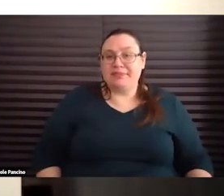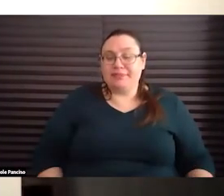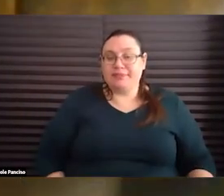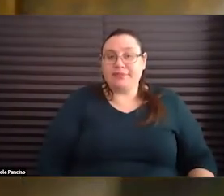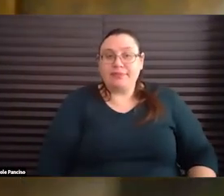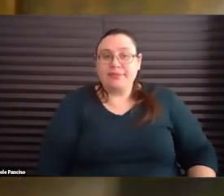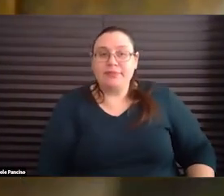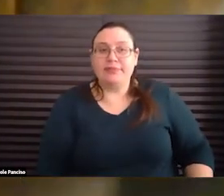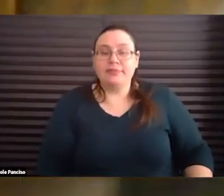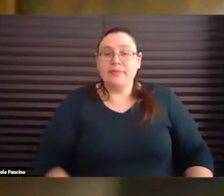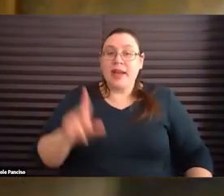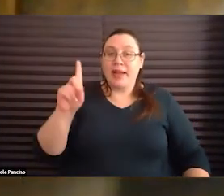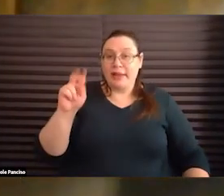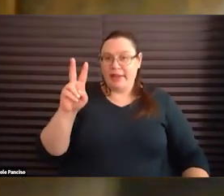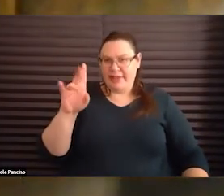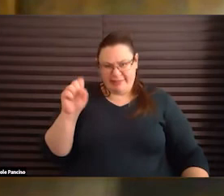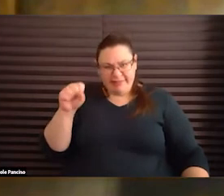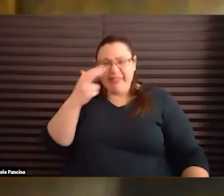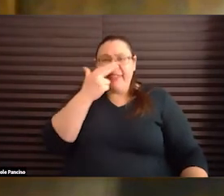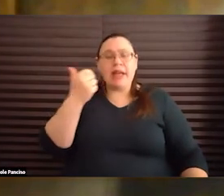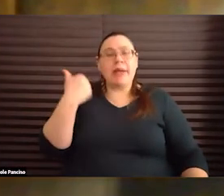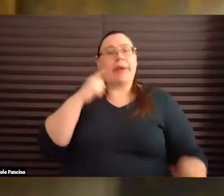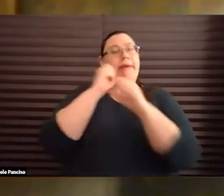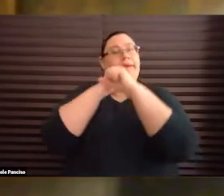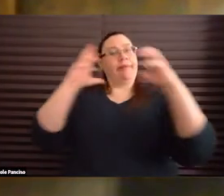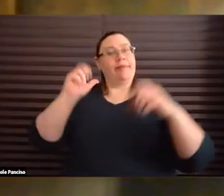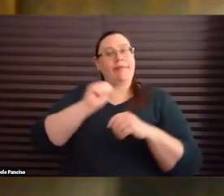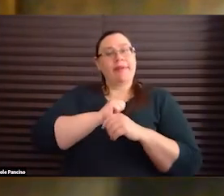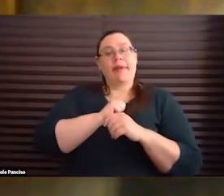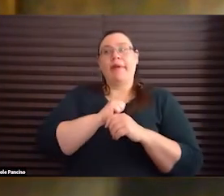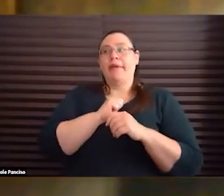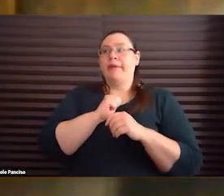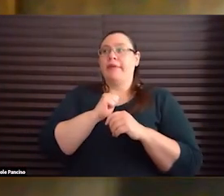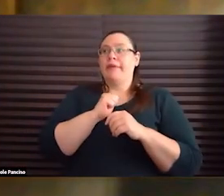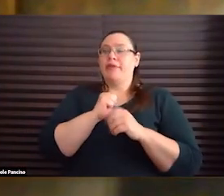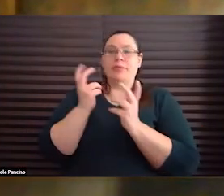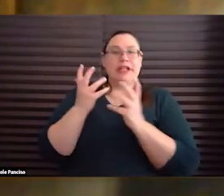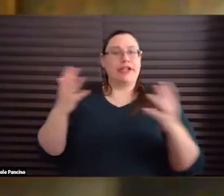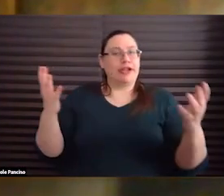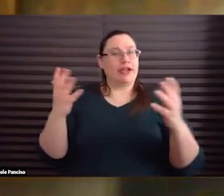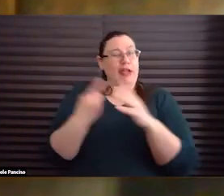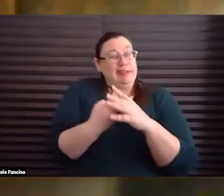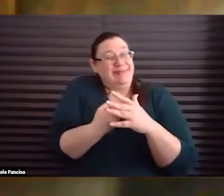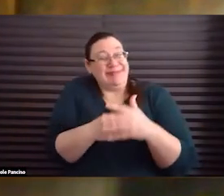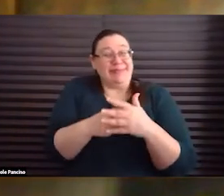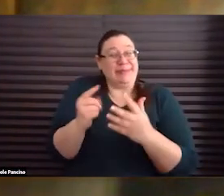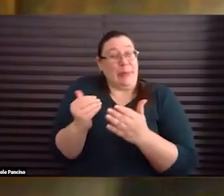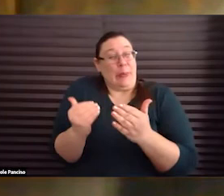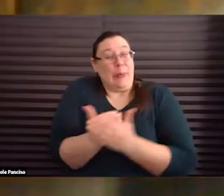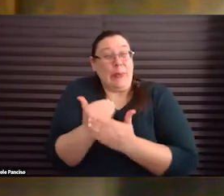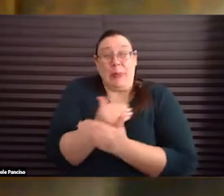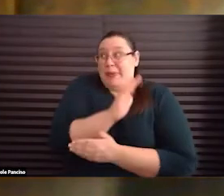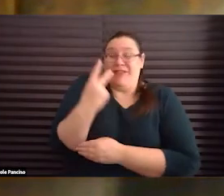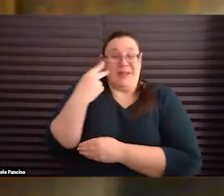It's funny, we tend to think of ourselves as being right here at the dawn of something that is new and